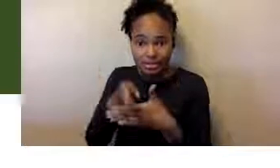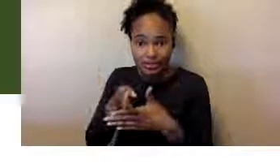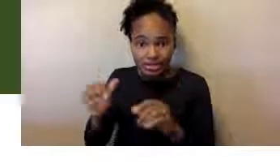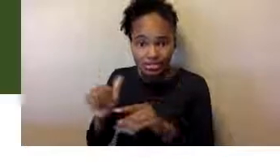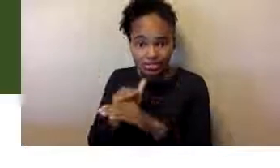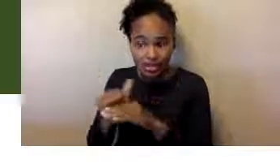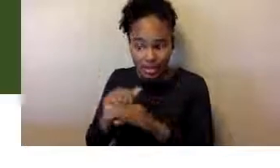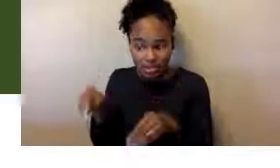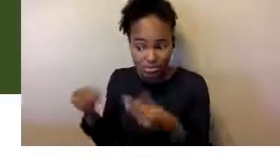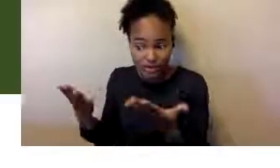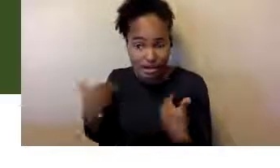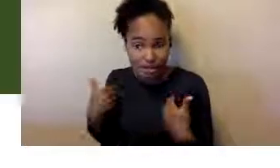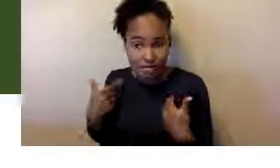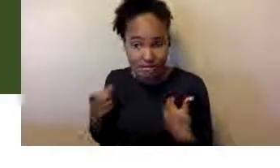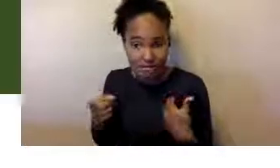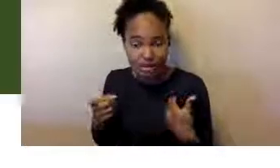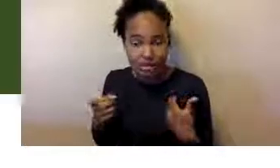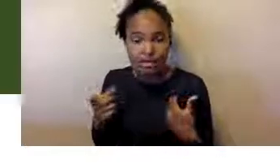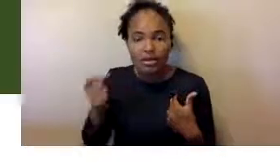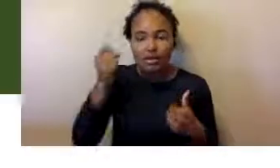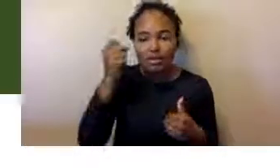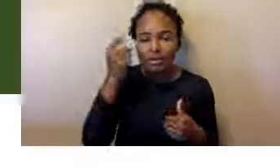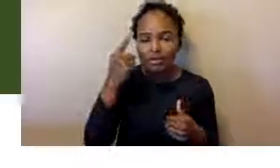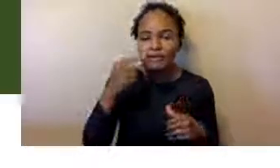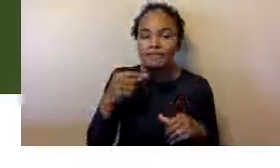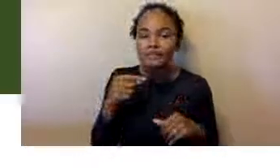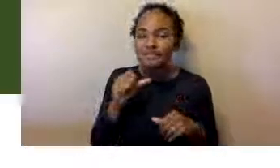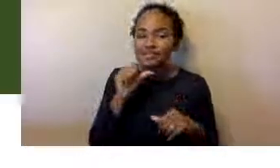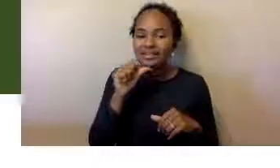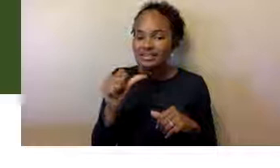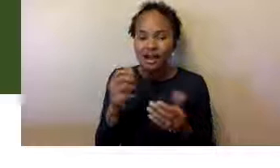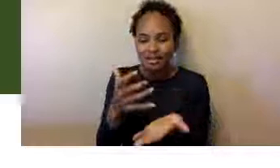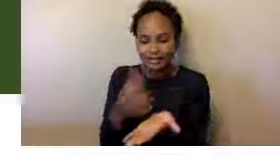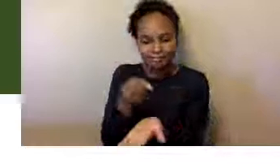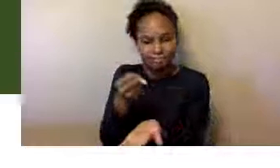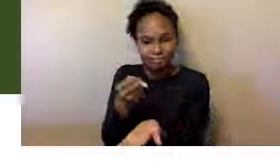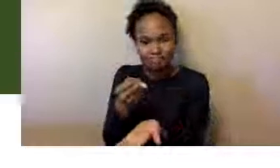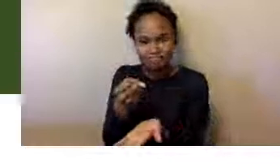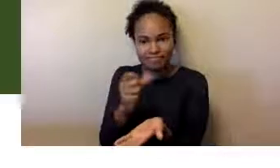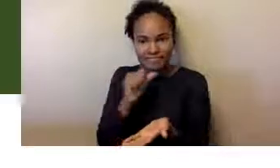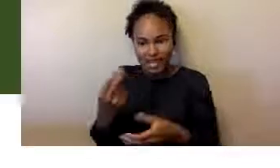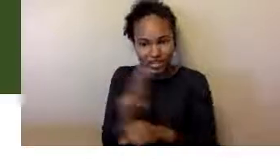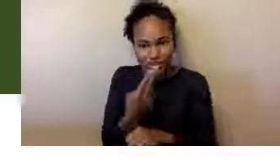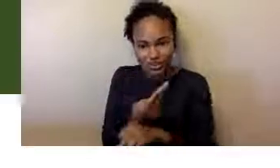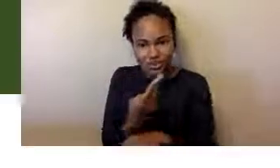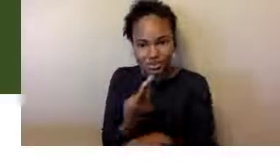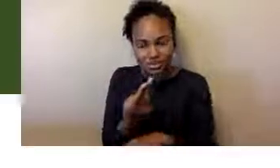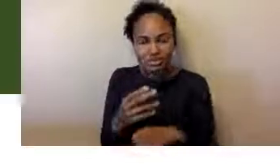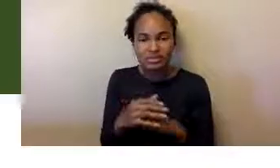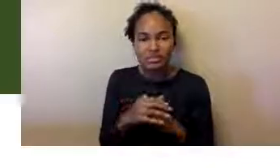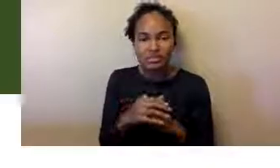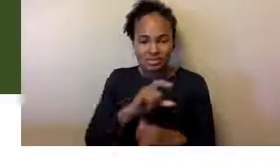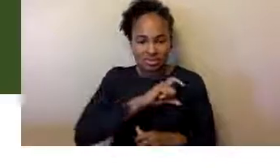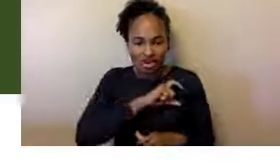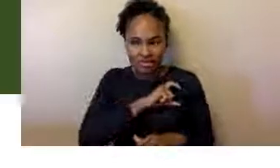is provided, but it's still often not utilized by the agencies and the officers